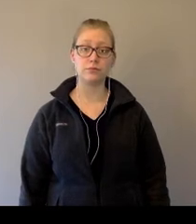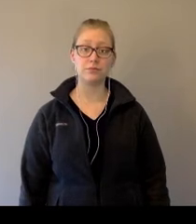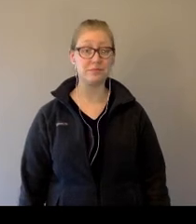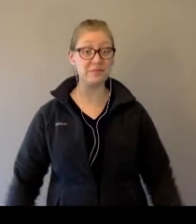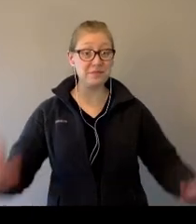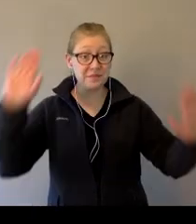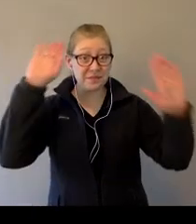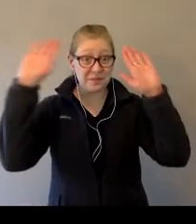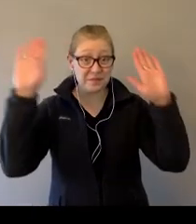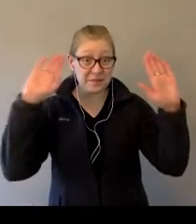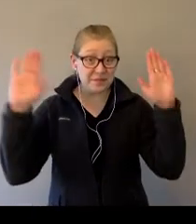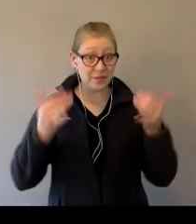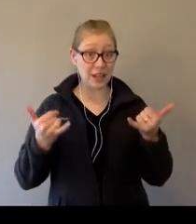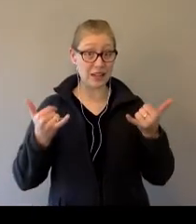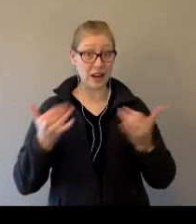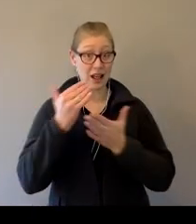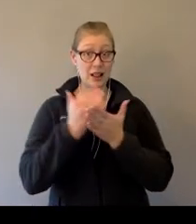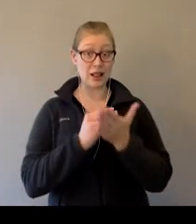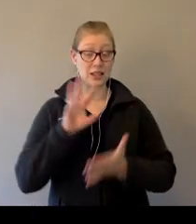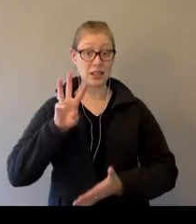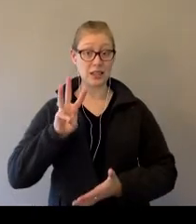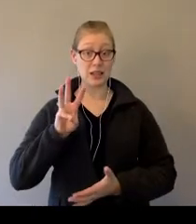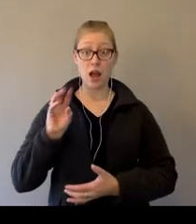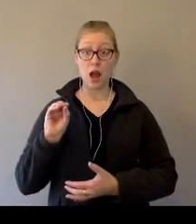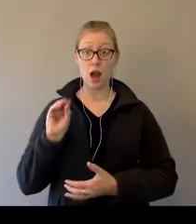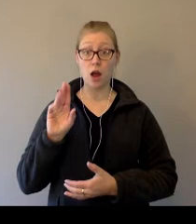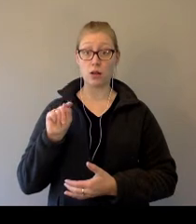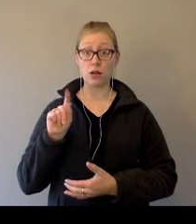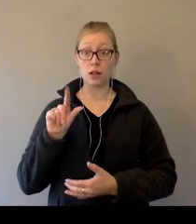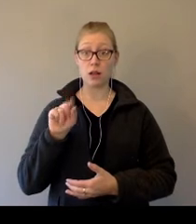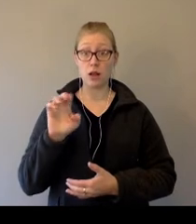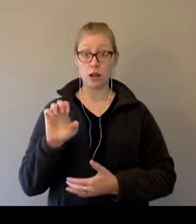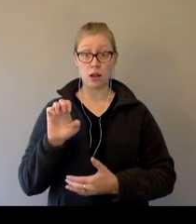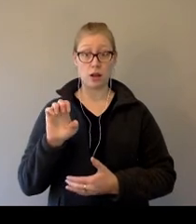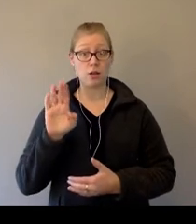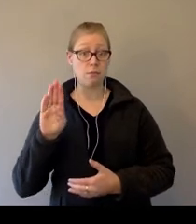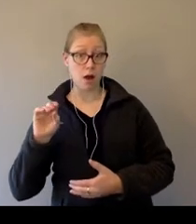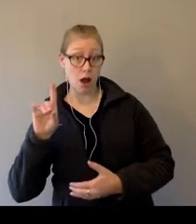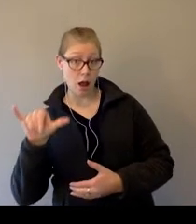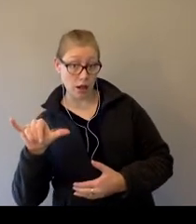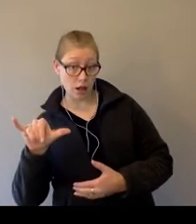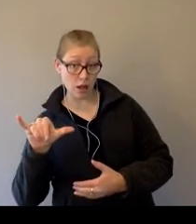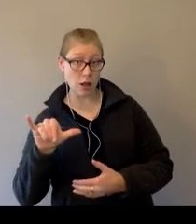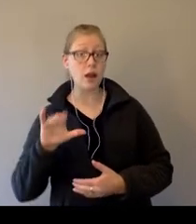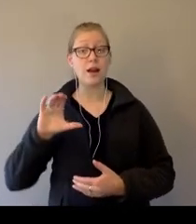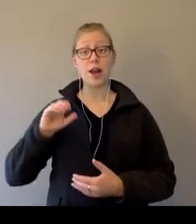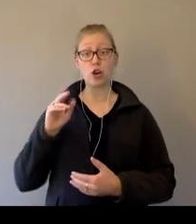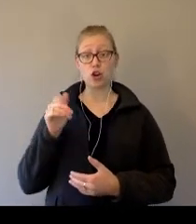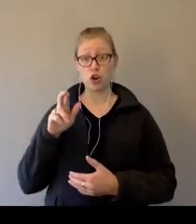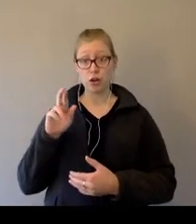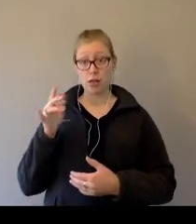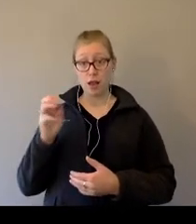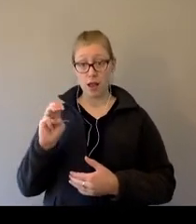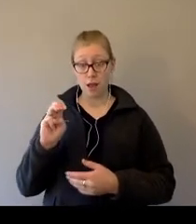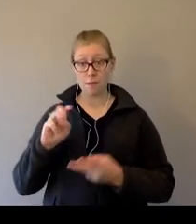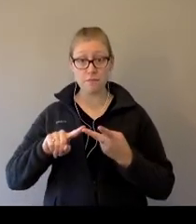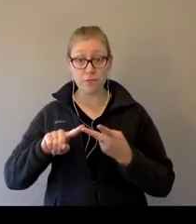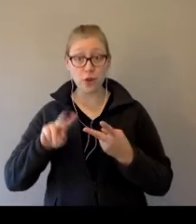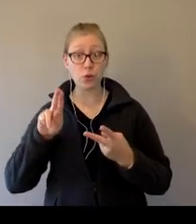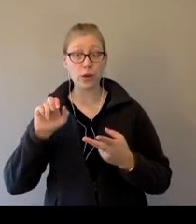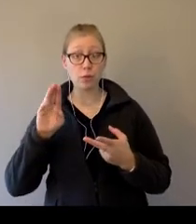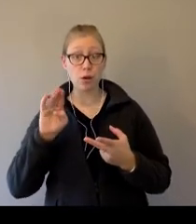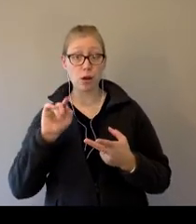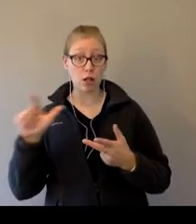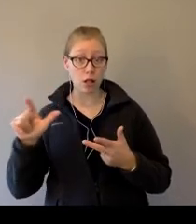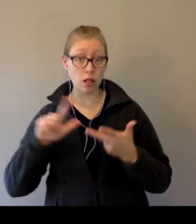Hi everyone, today is lesson 6, outline body, counterclaims, rebuttals, and conclusion. Today we'll finish up filling out our argument